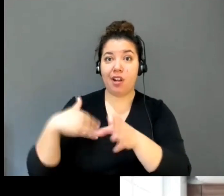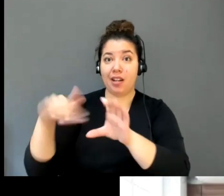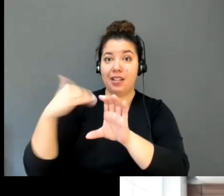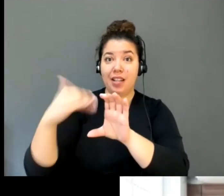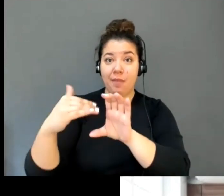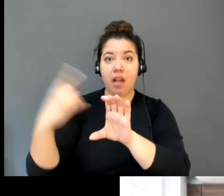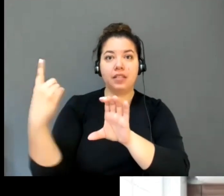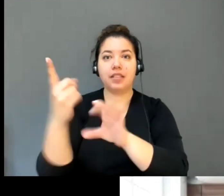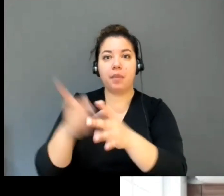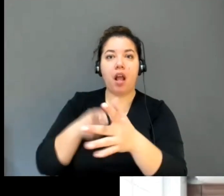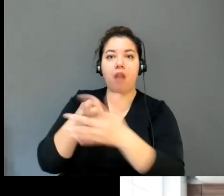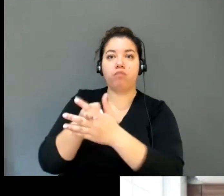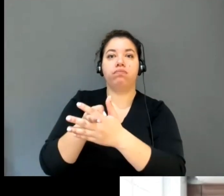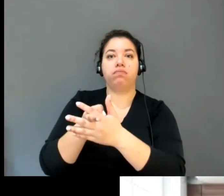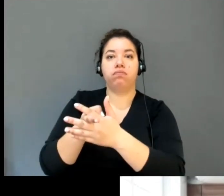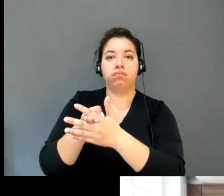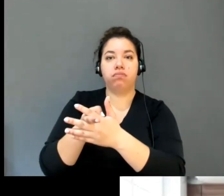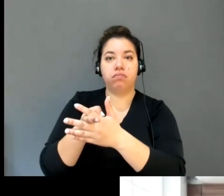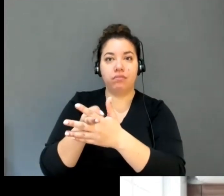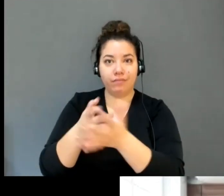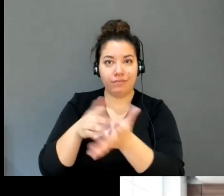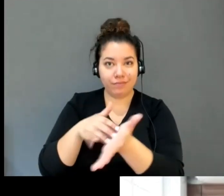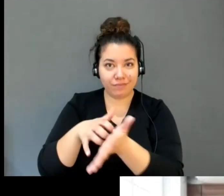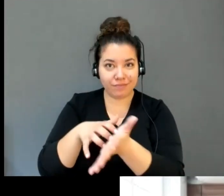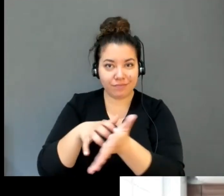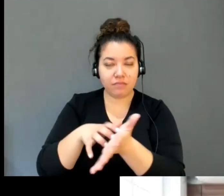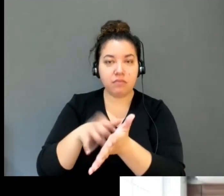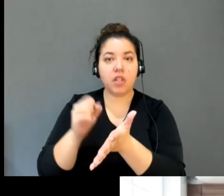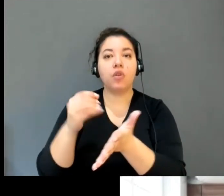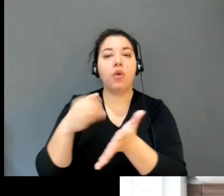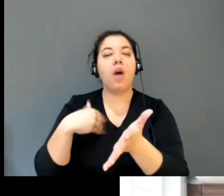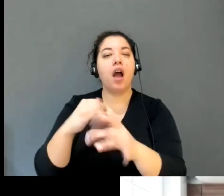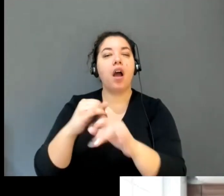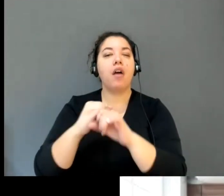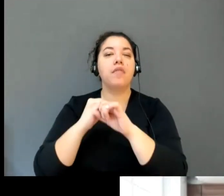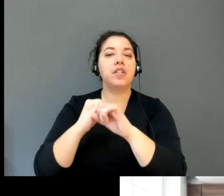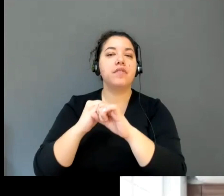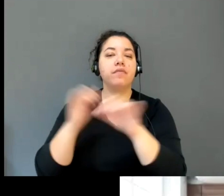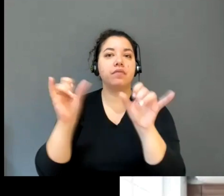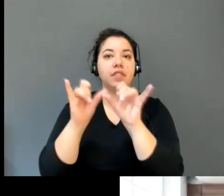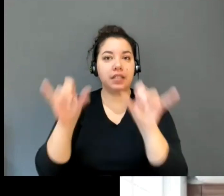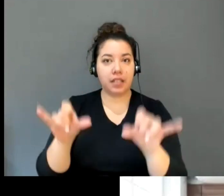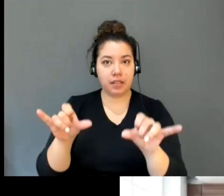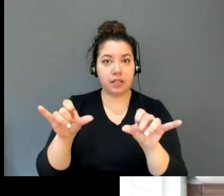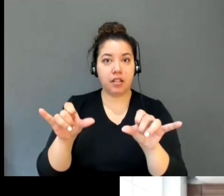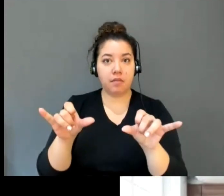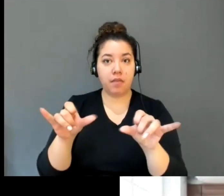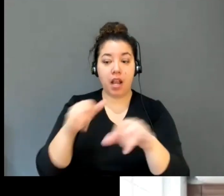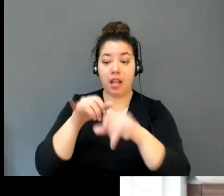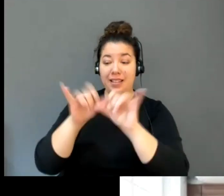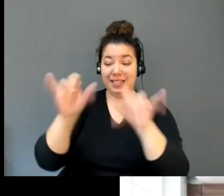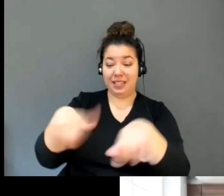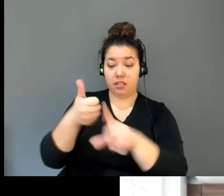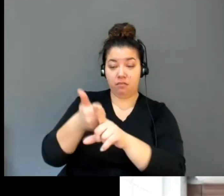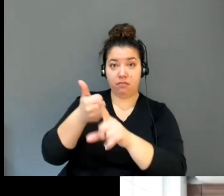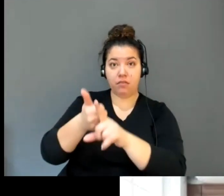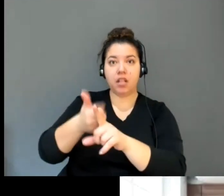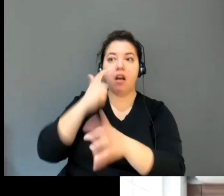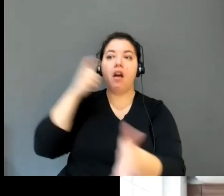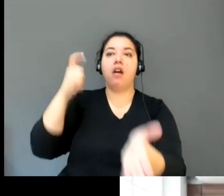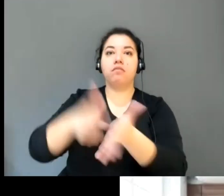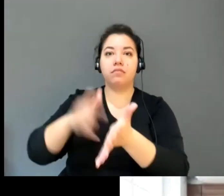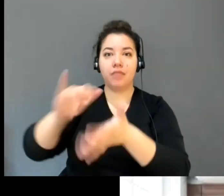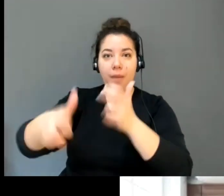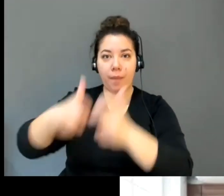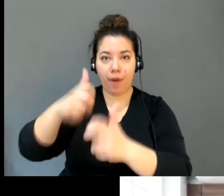compromised. And our systems, we have some defensive systems, caught the compromise. So they alerted us that there was a problem. This user was